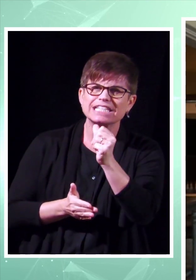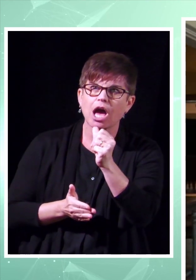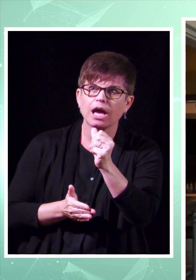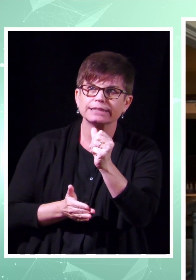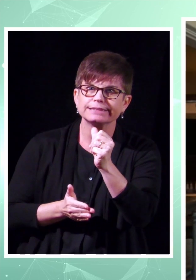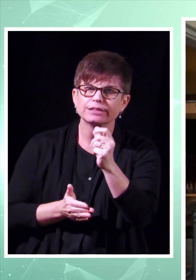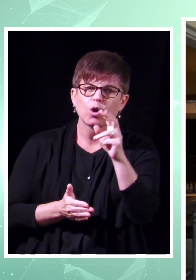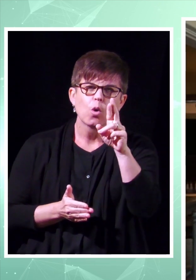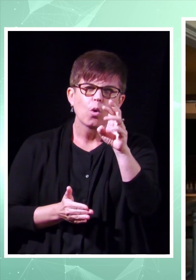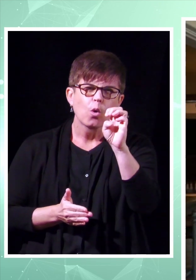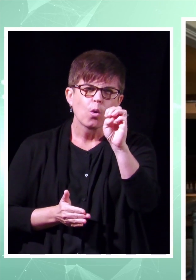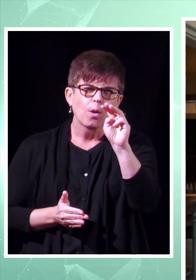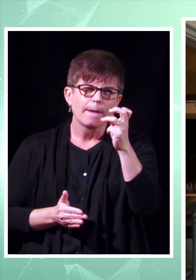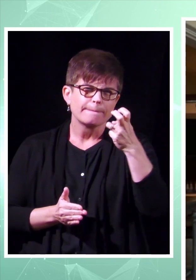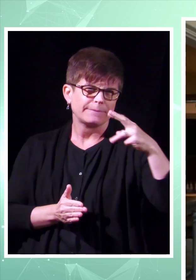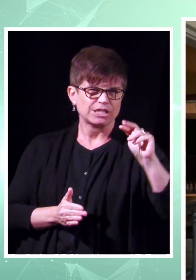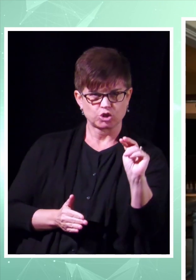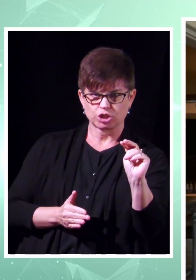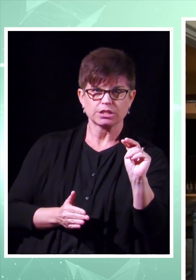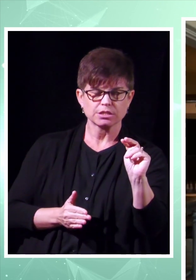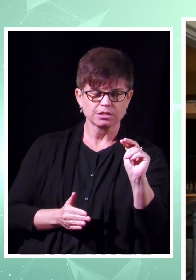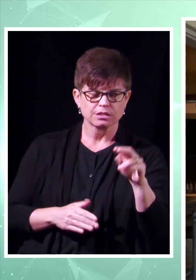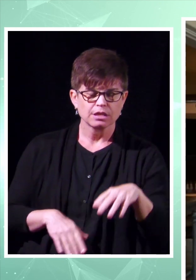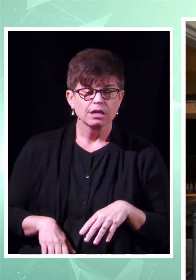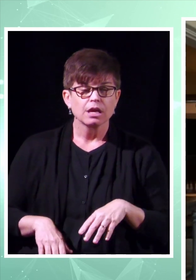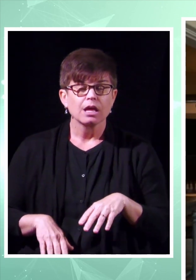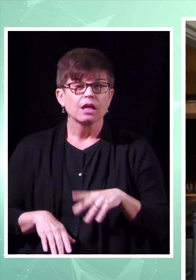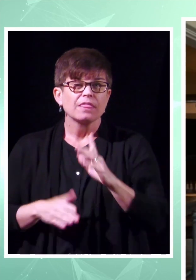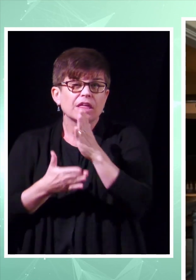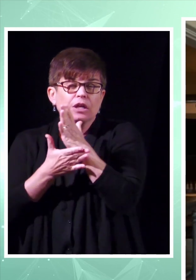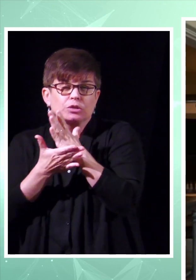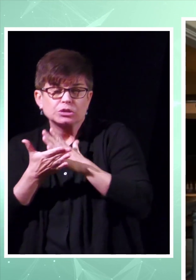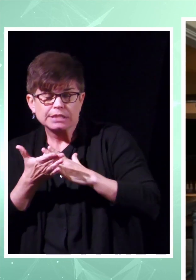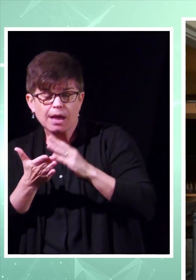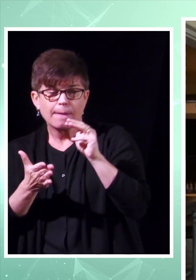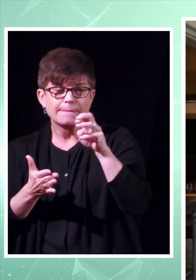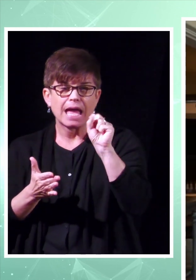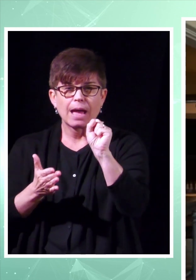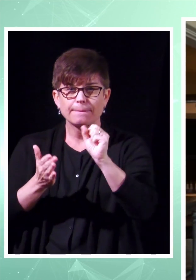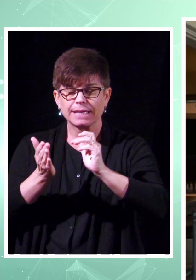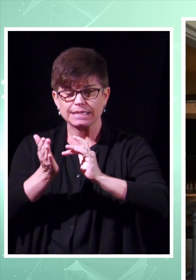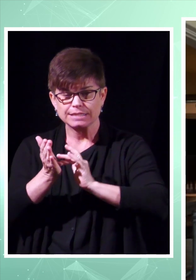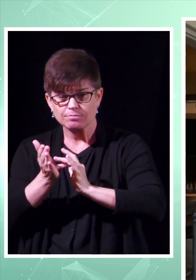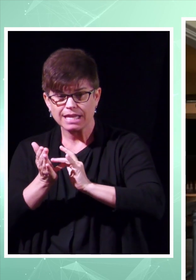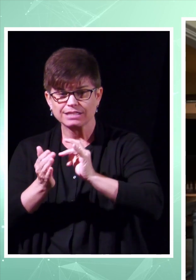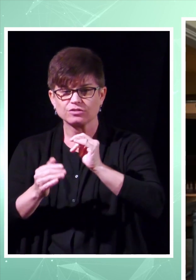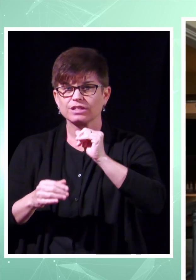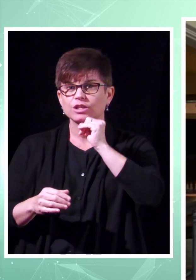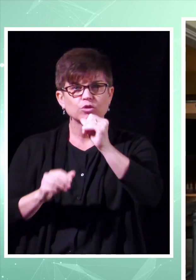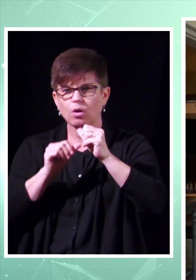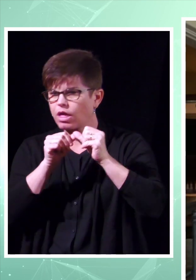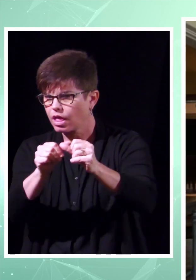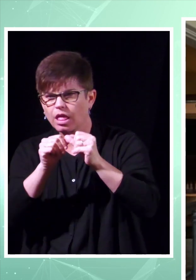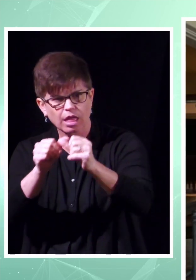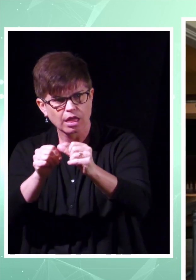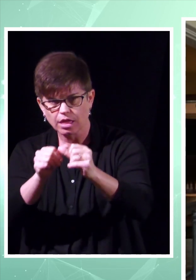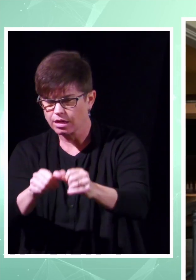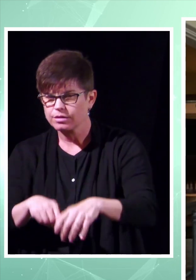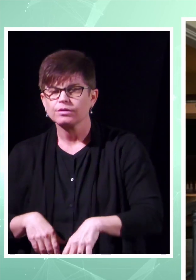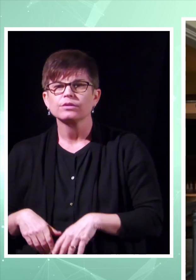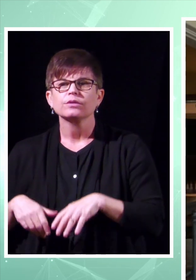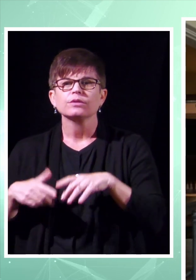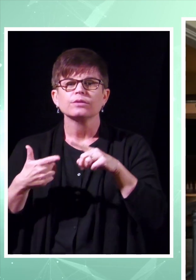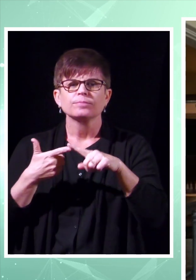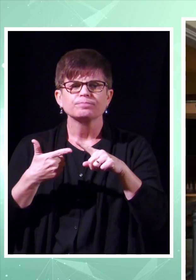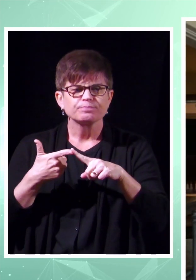are some MS medicines which are discontinuous, like alemtuzumab, codenamed for Limtrada,